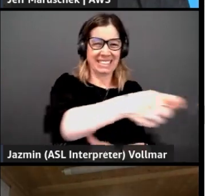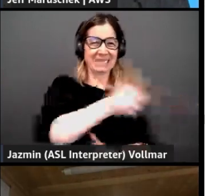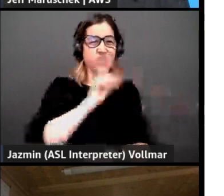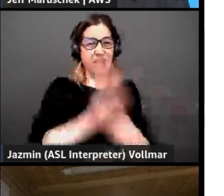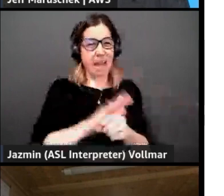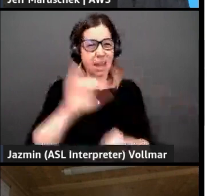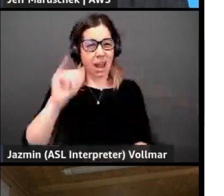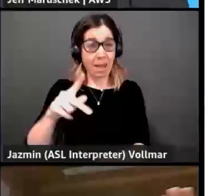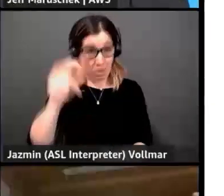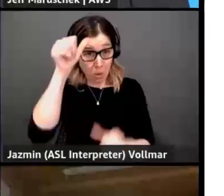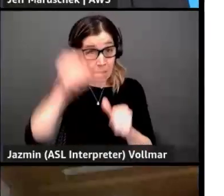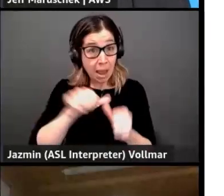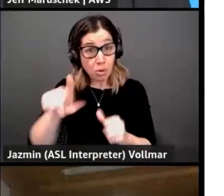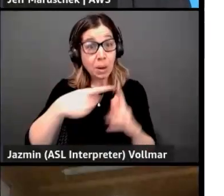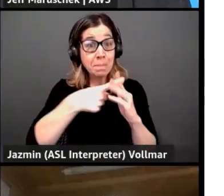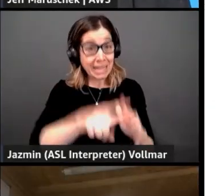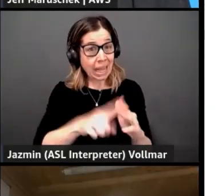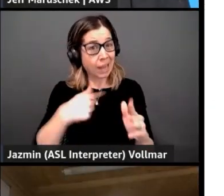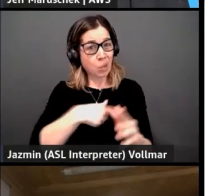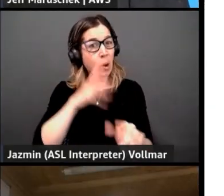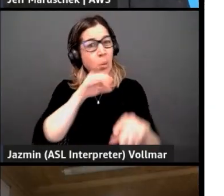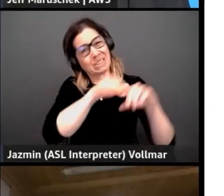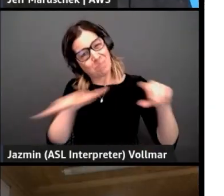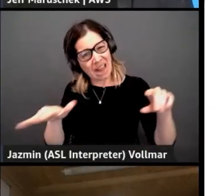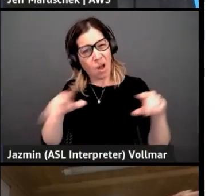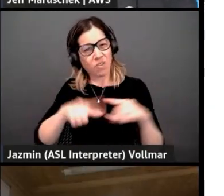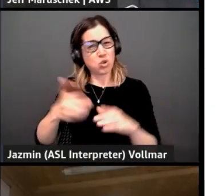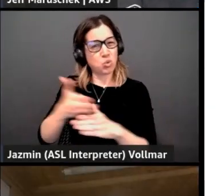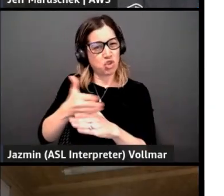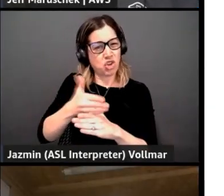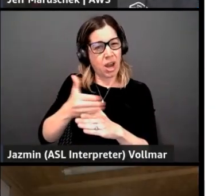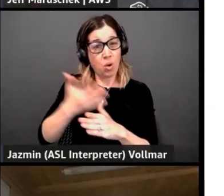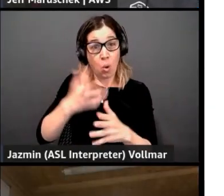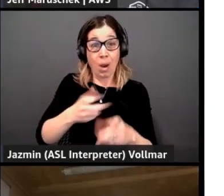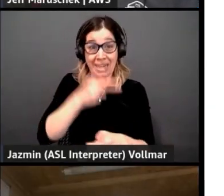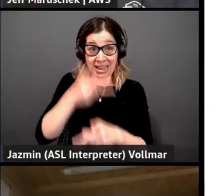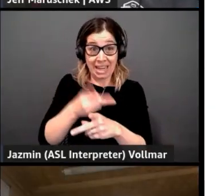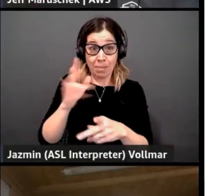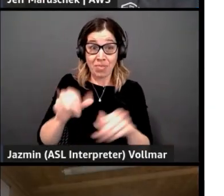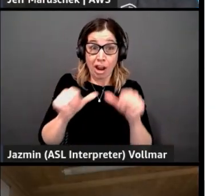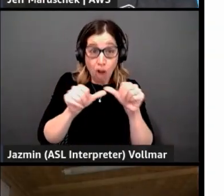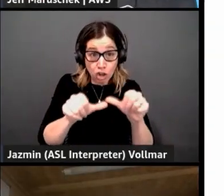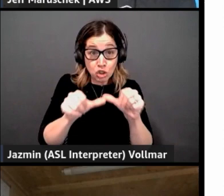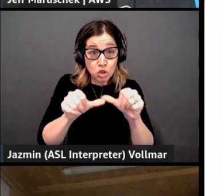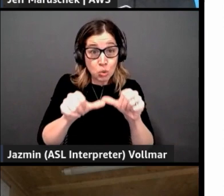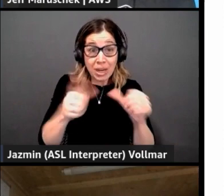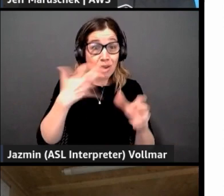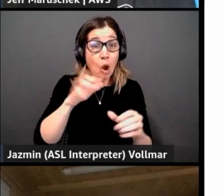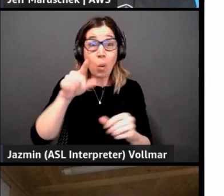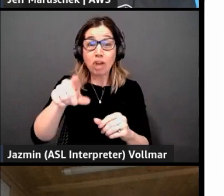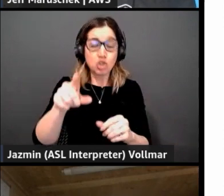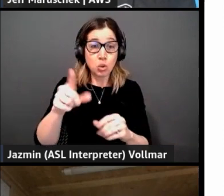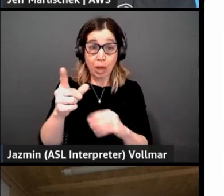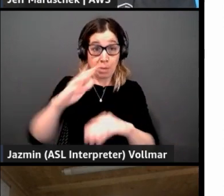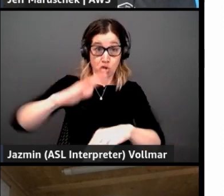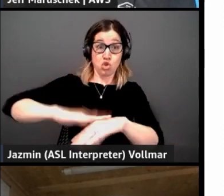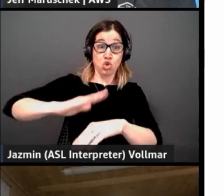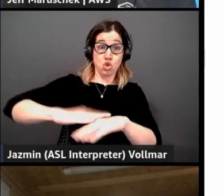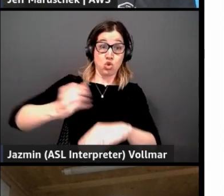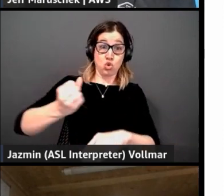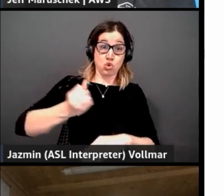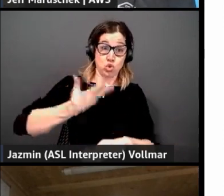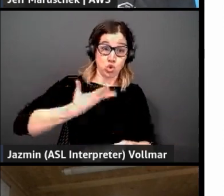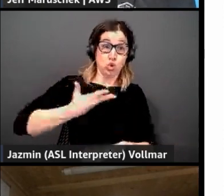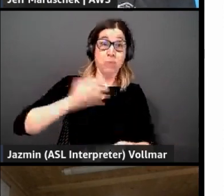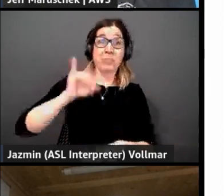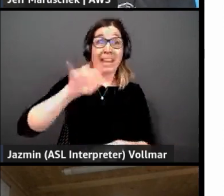beginning, we'll spill over into shared. Because we want to keep the continuity. We don't want you to be throttled. We don't want you to be queued. We want to say, if you tell us send 1